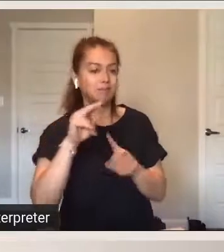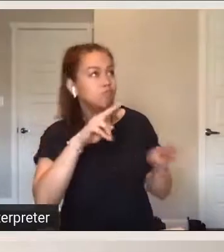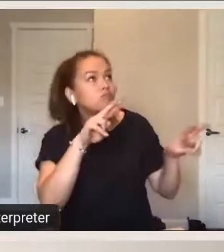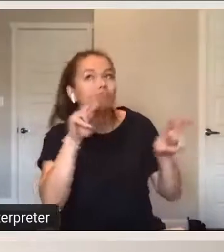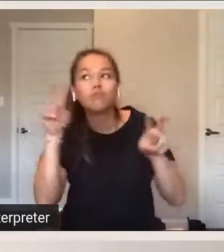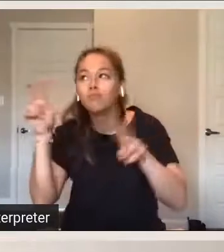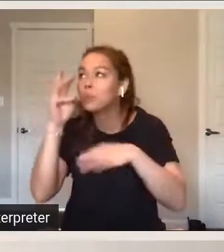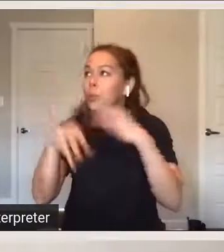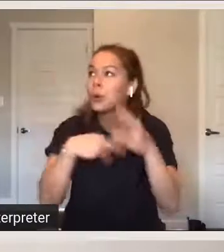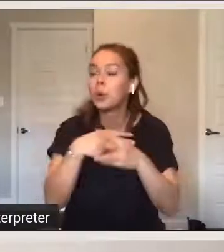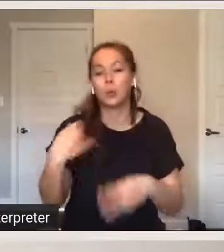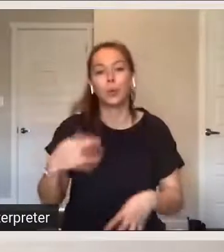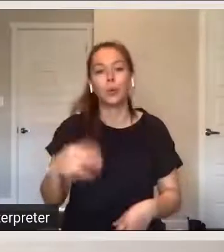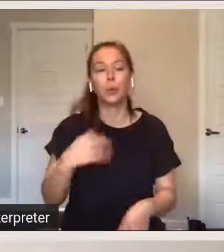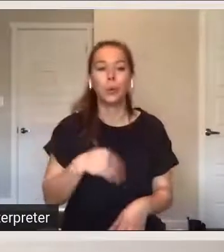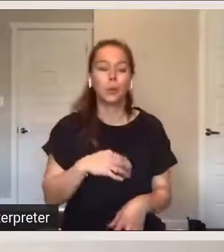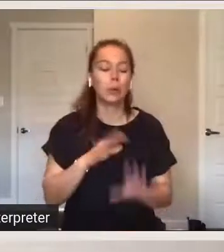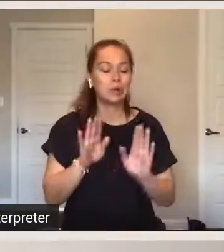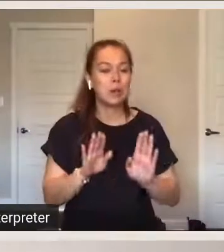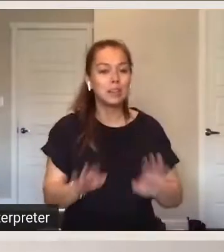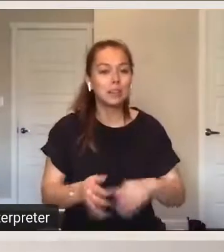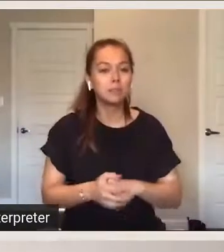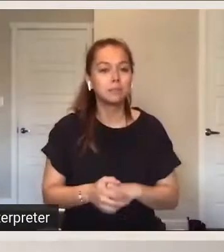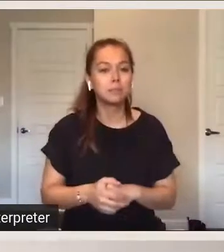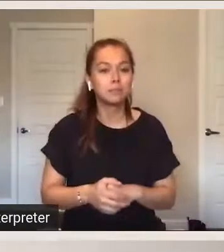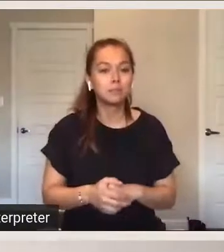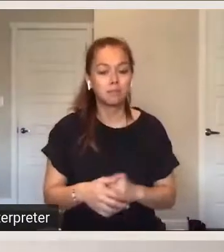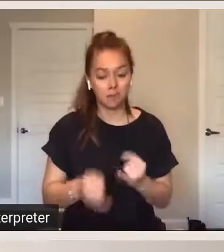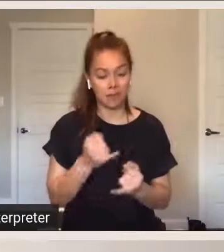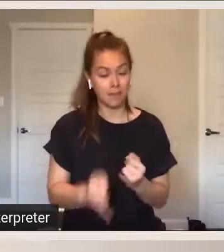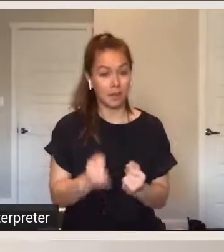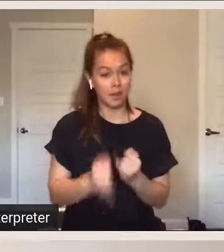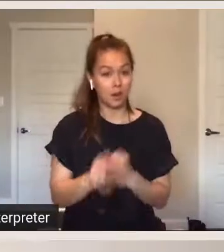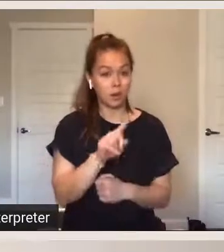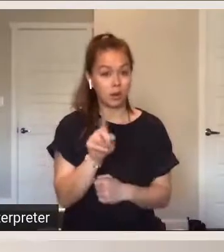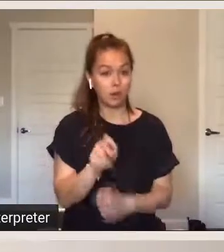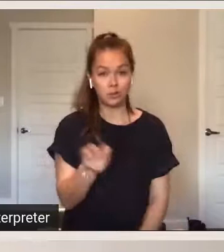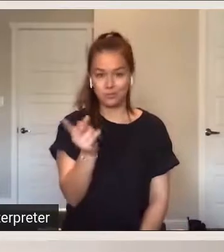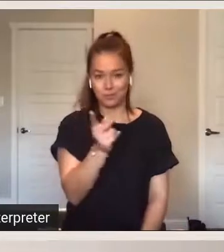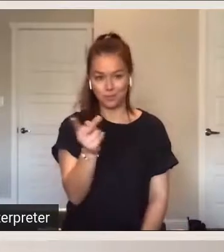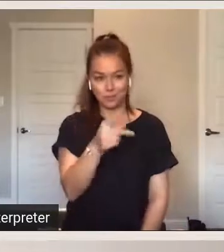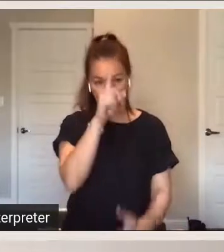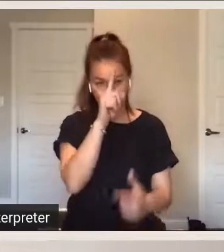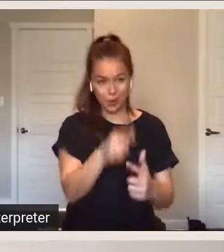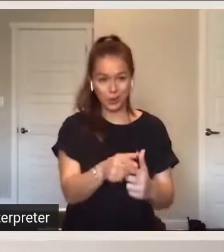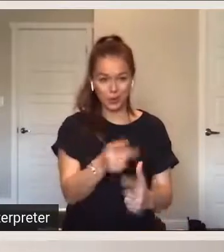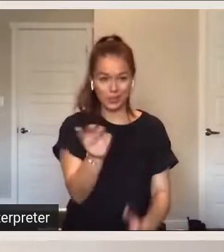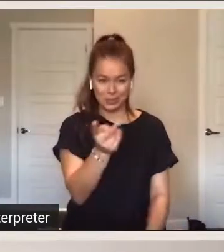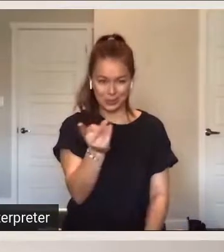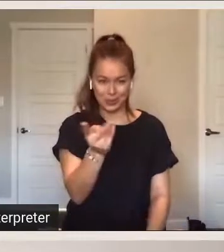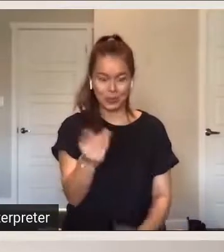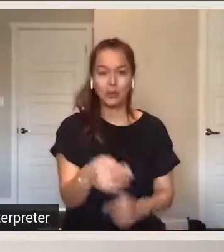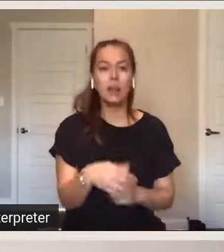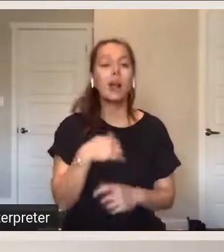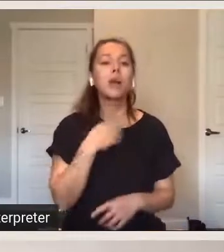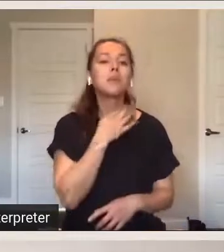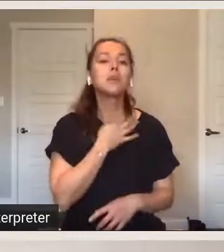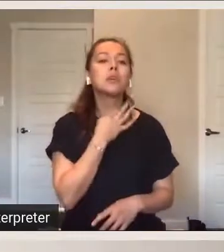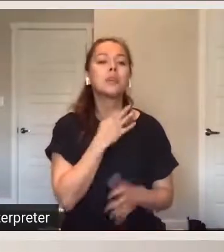about, because both of you are brothers, I'm still curious about how maybe, I guess how the story came